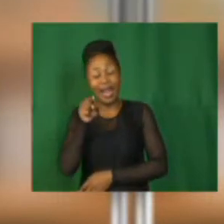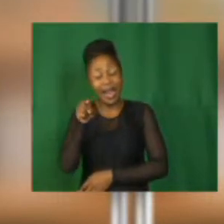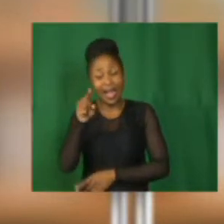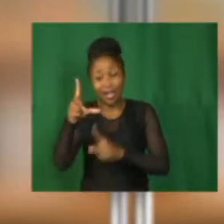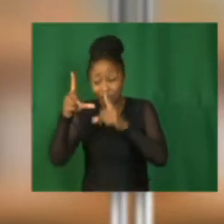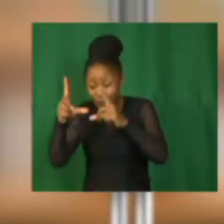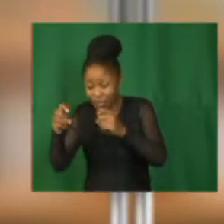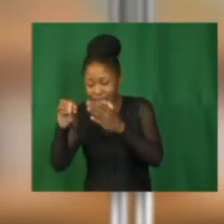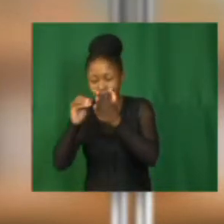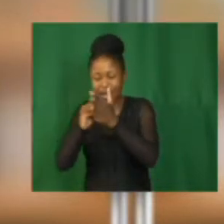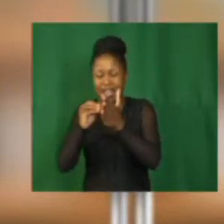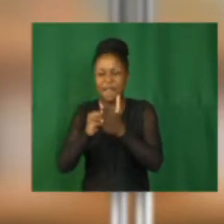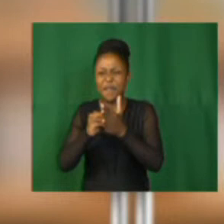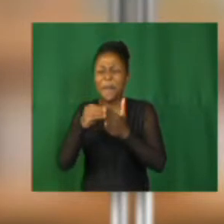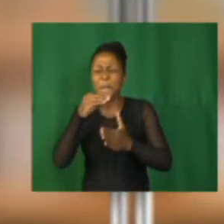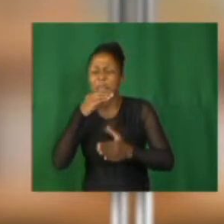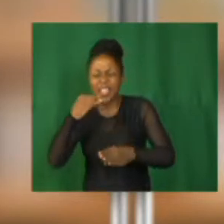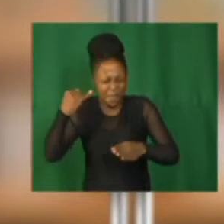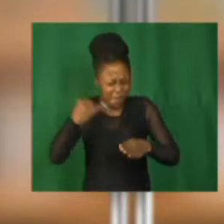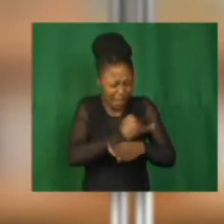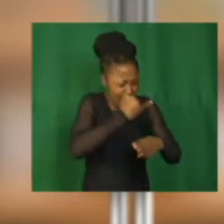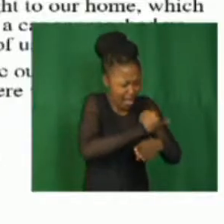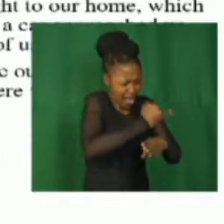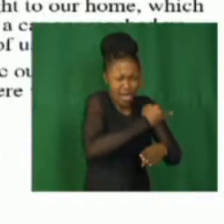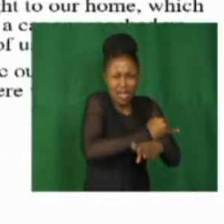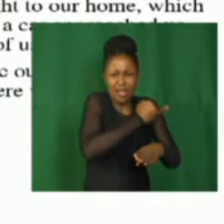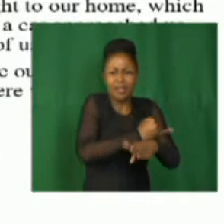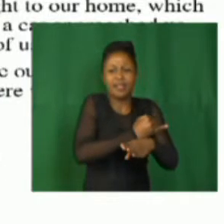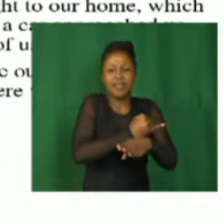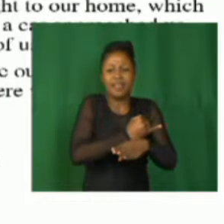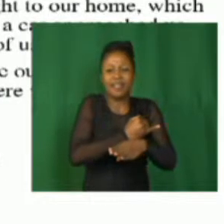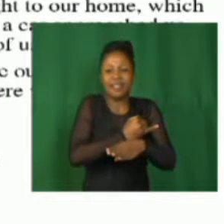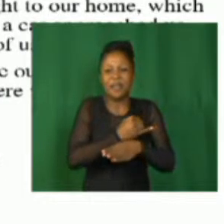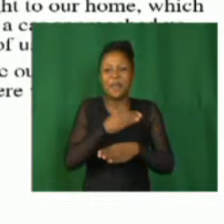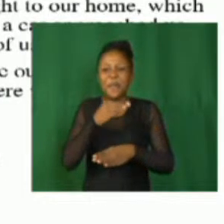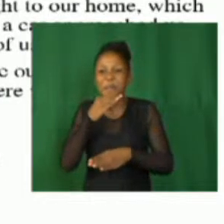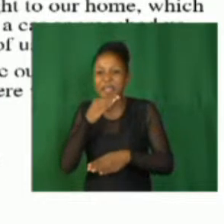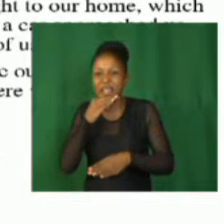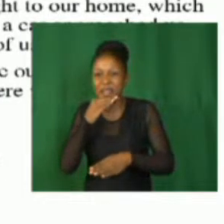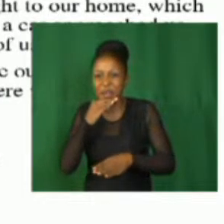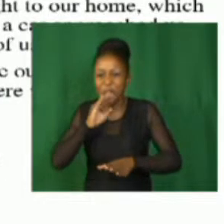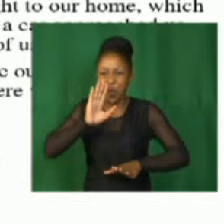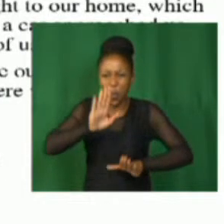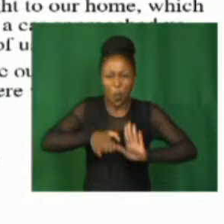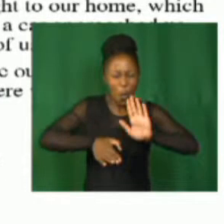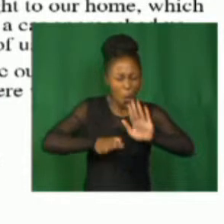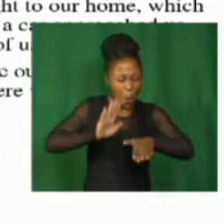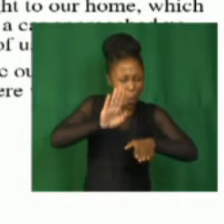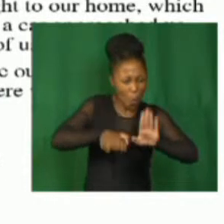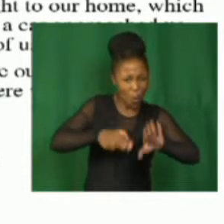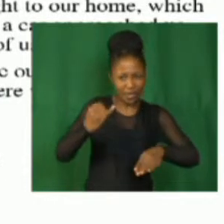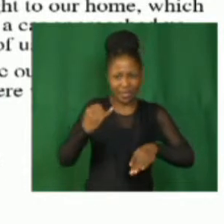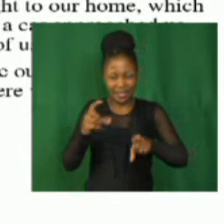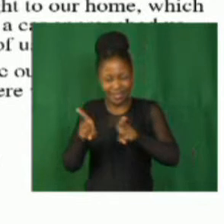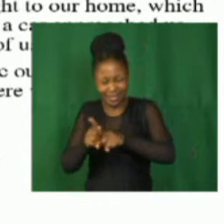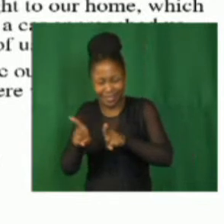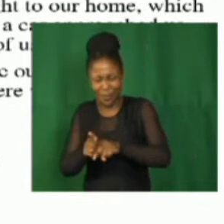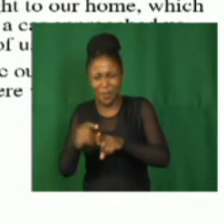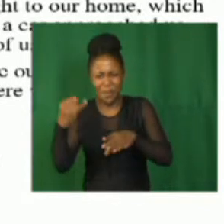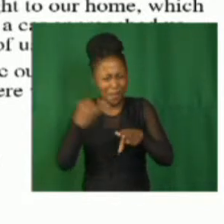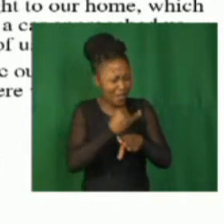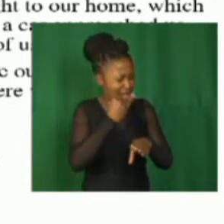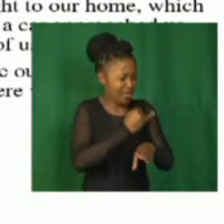rich. So we are saying hurriedly means to walk or to do something quickly or